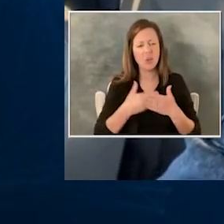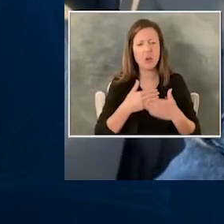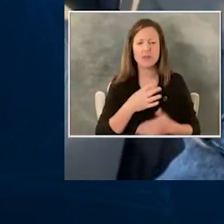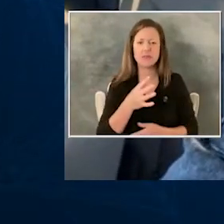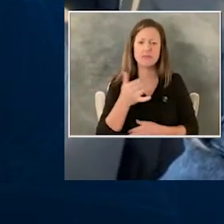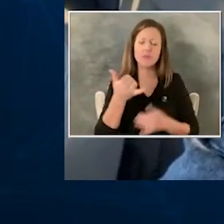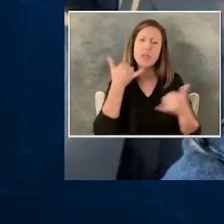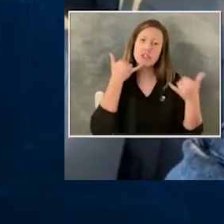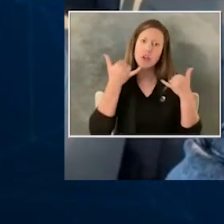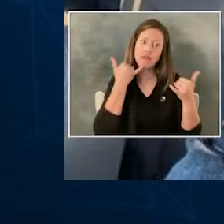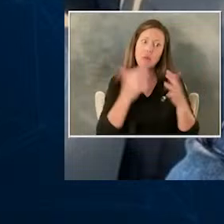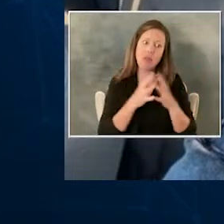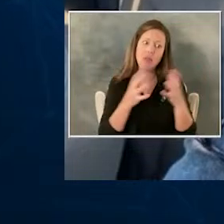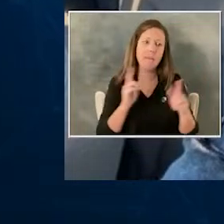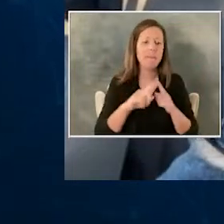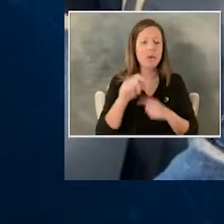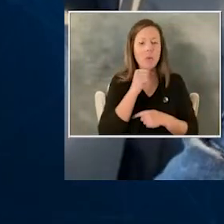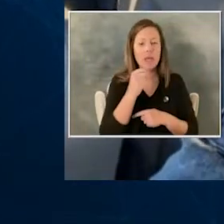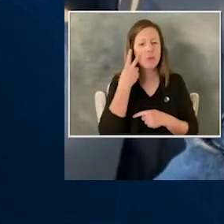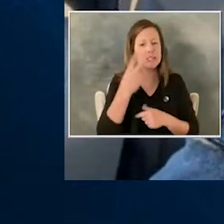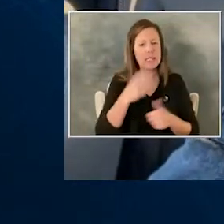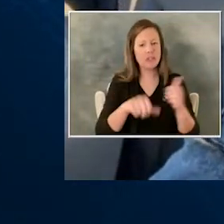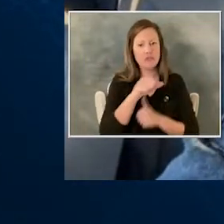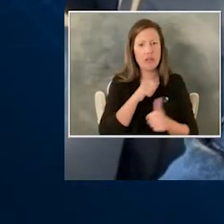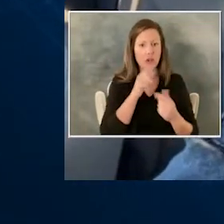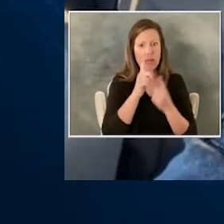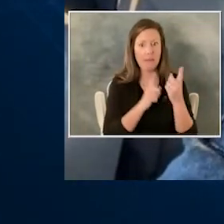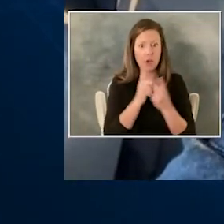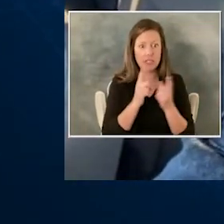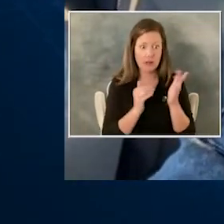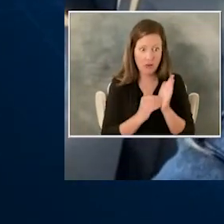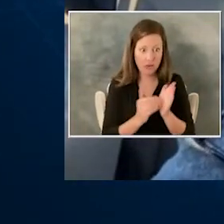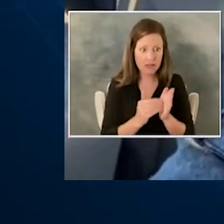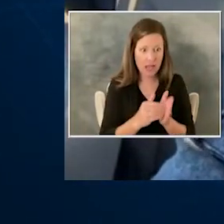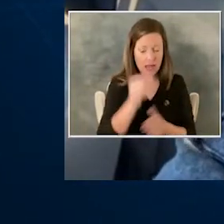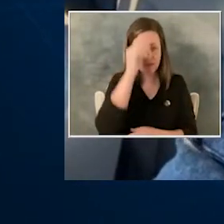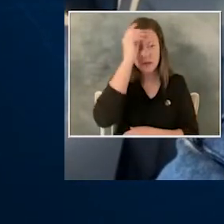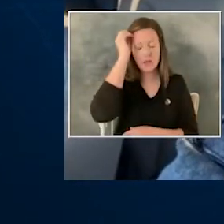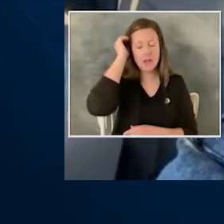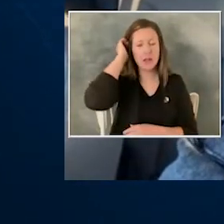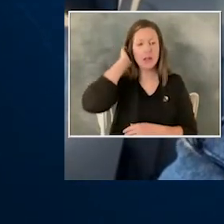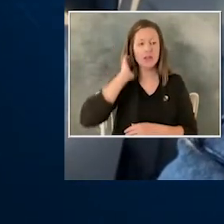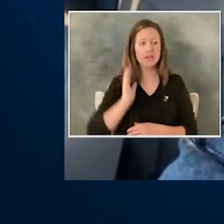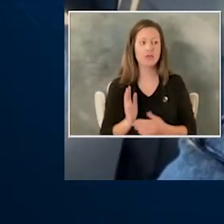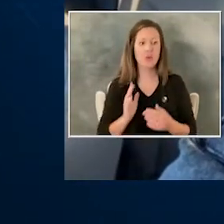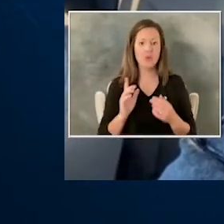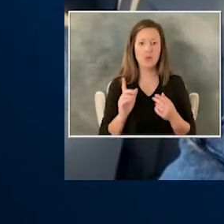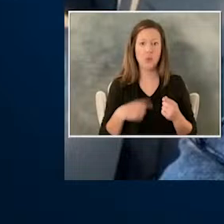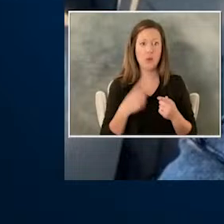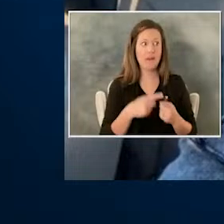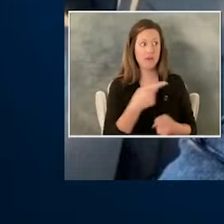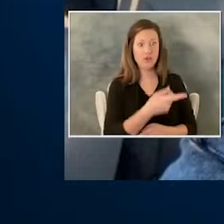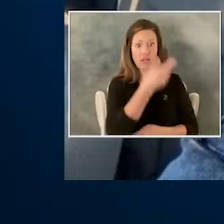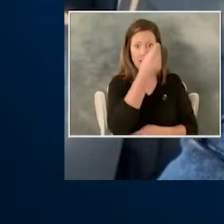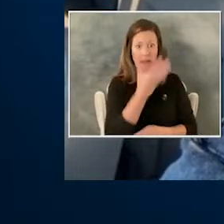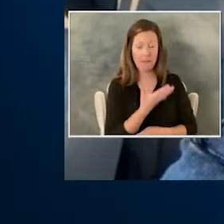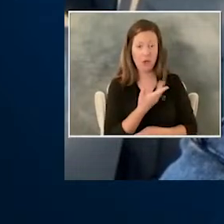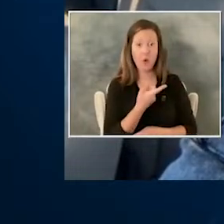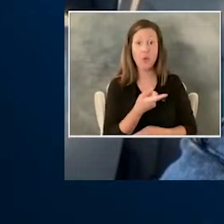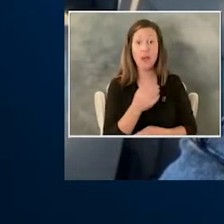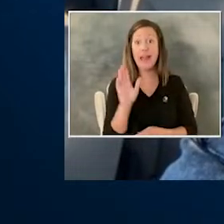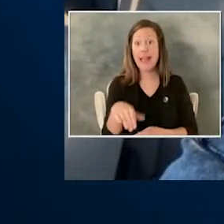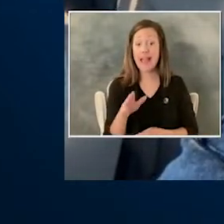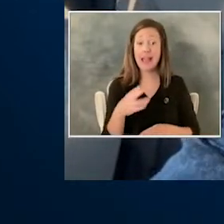all the time, but we don't see each other, all the time. So when she's like, hey, I went back in, I've lost